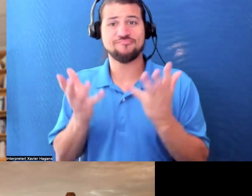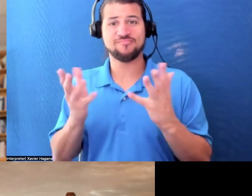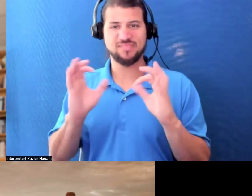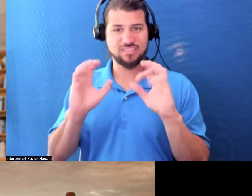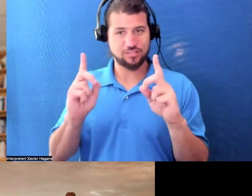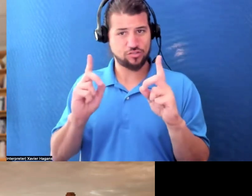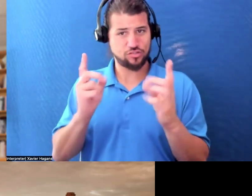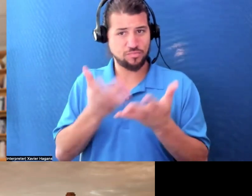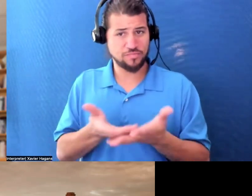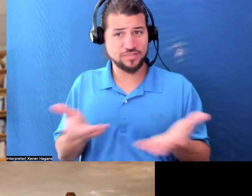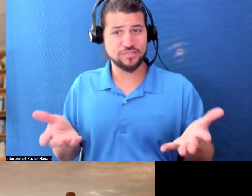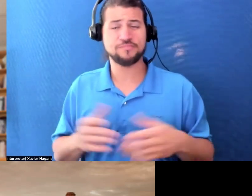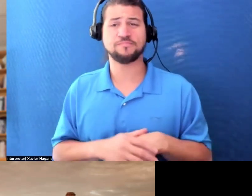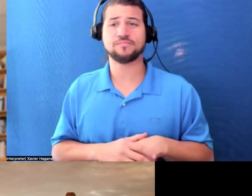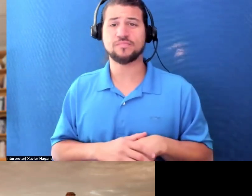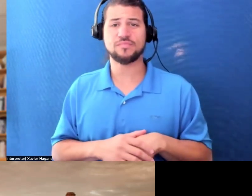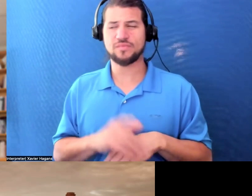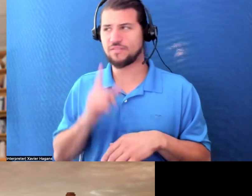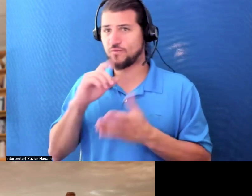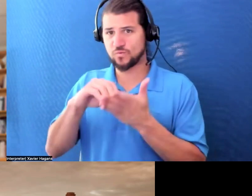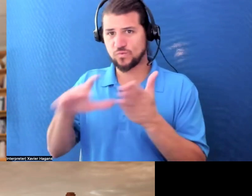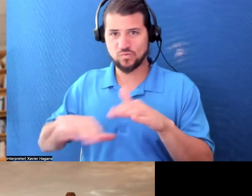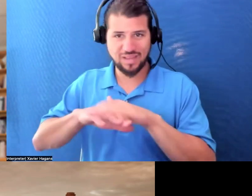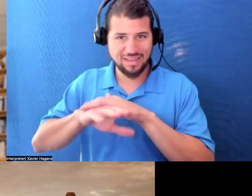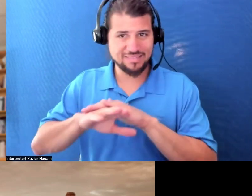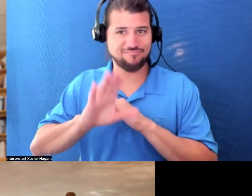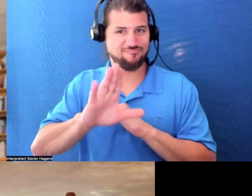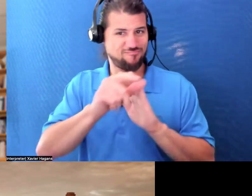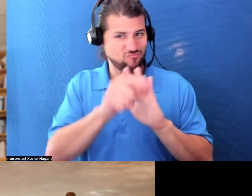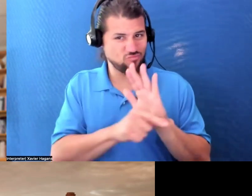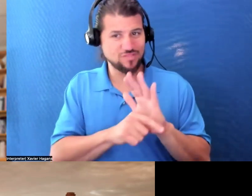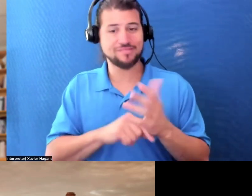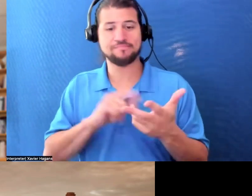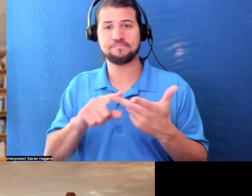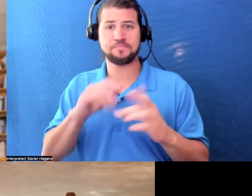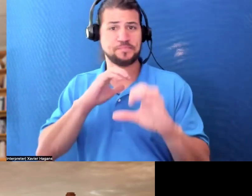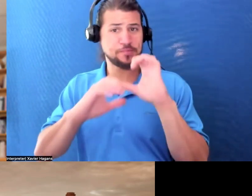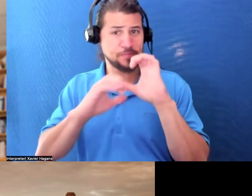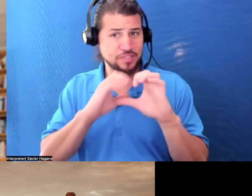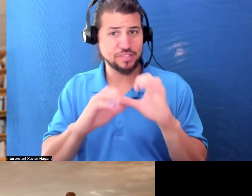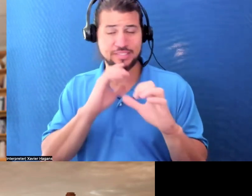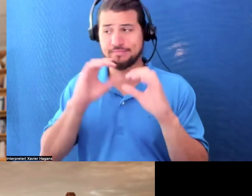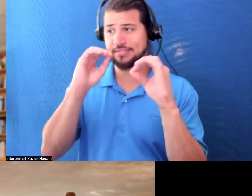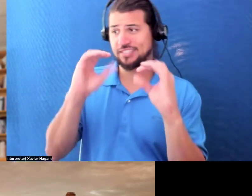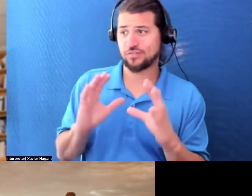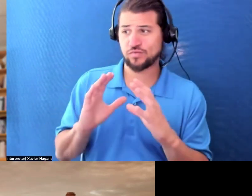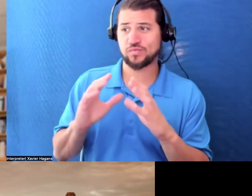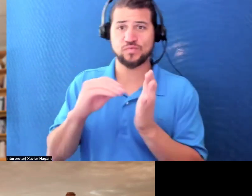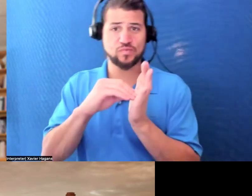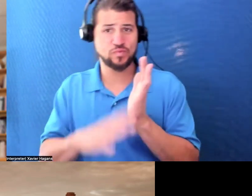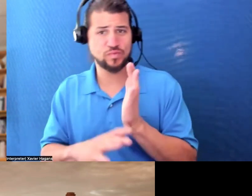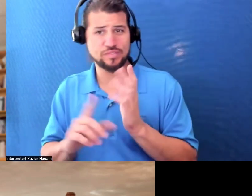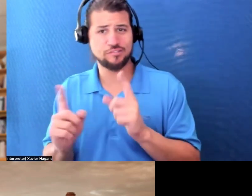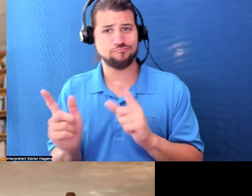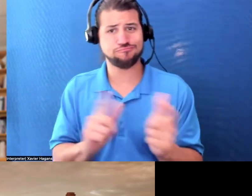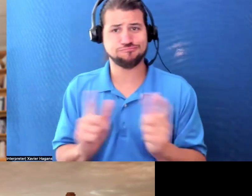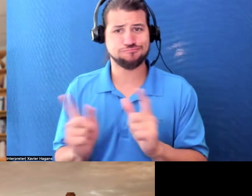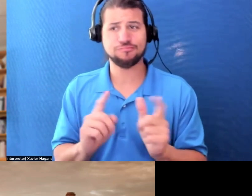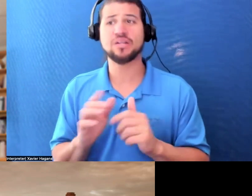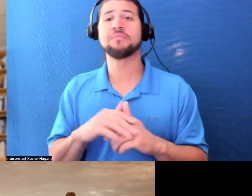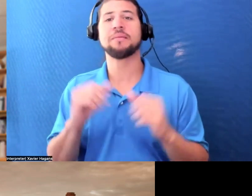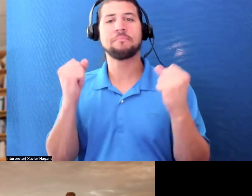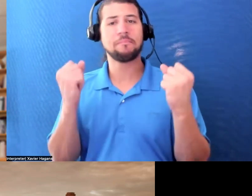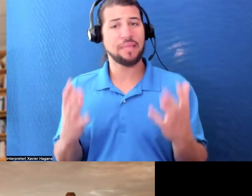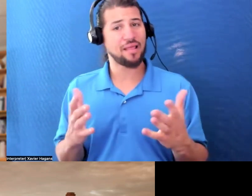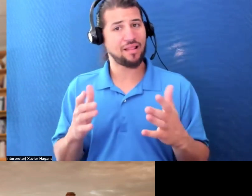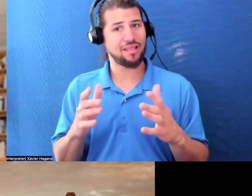materials for students to access grades, for communications from teachers to students, but many of them also